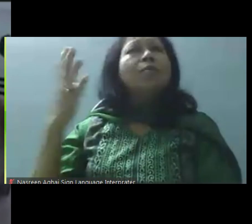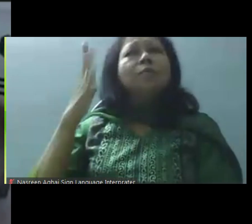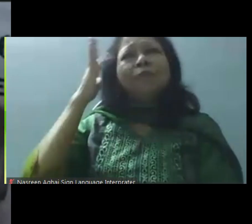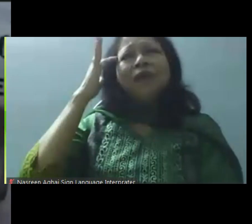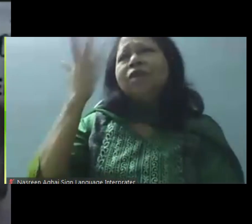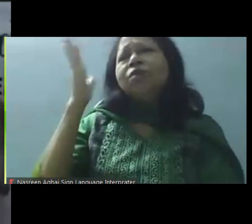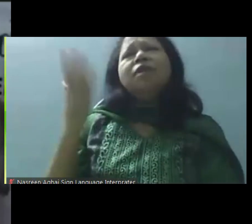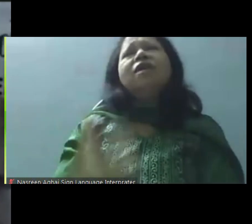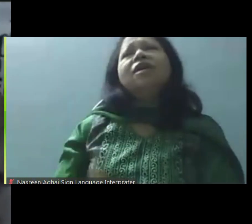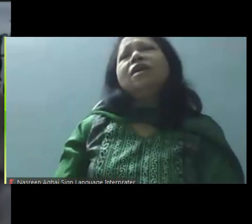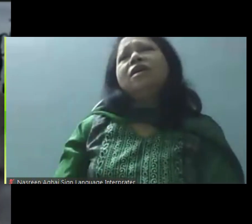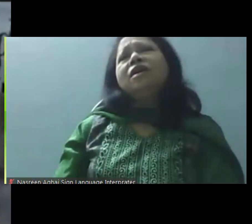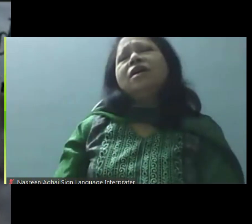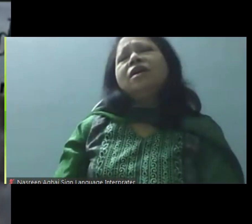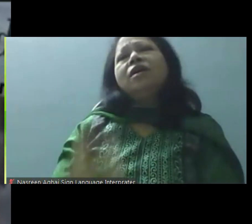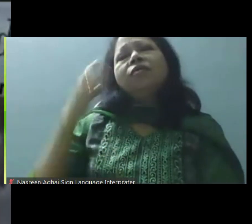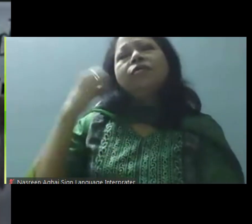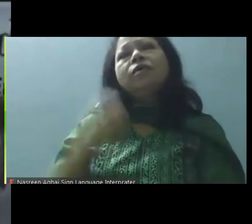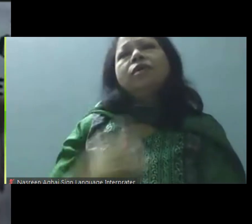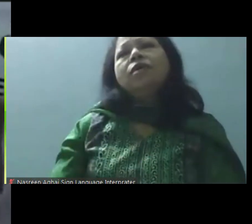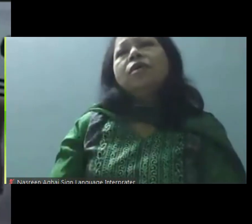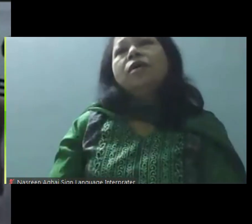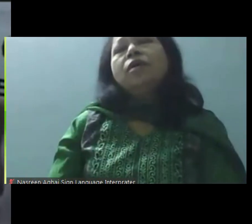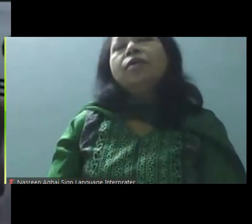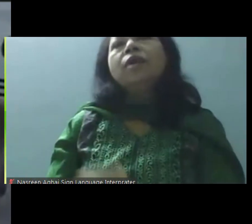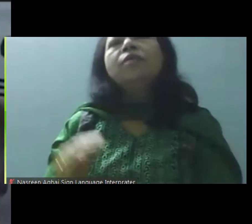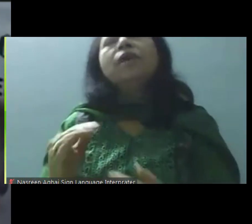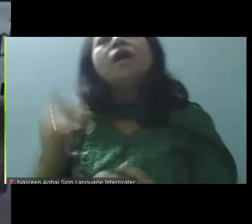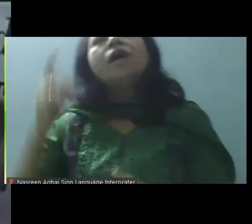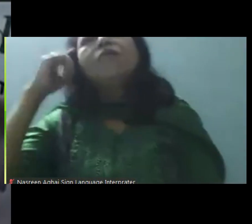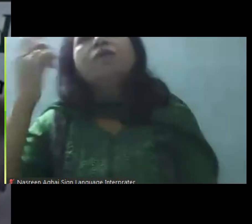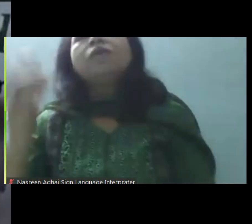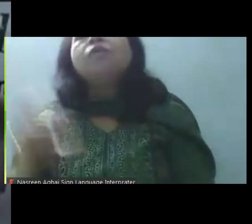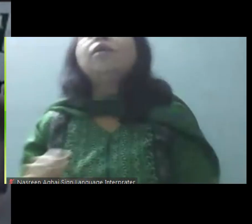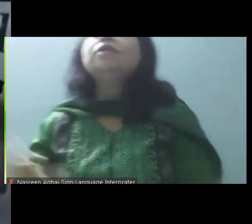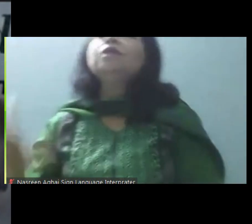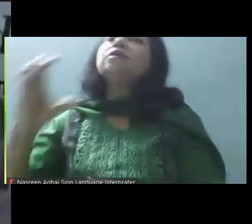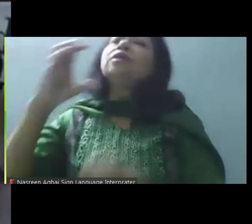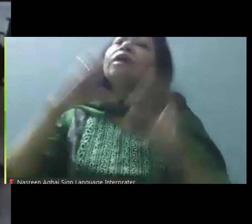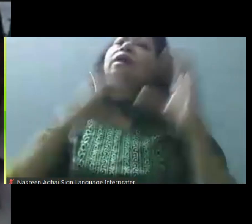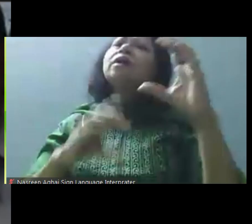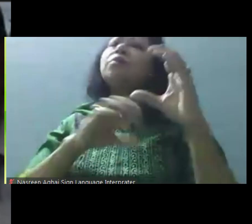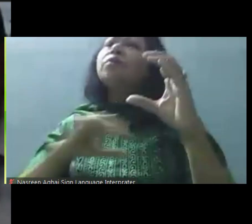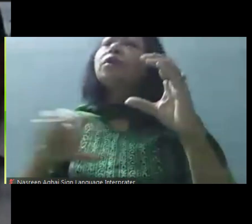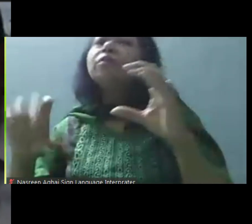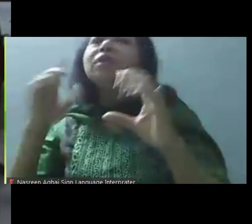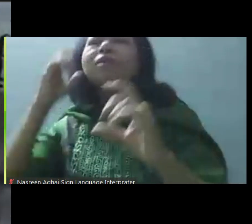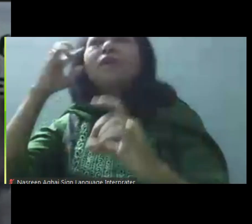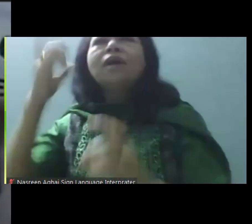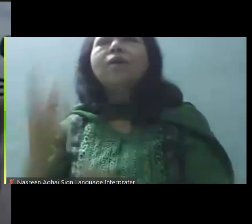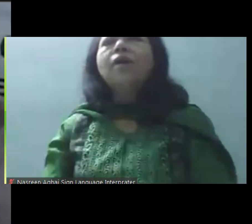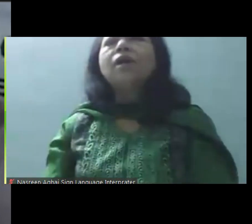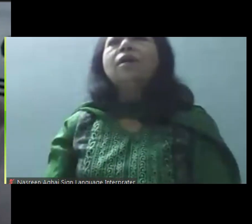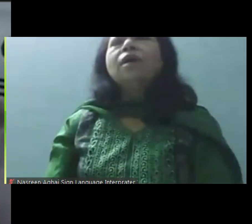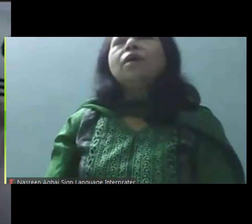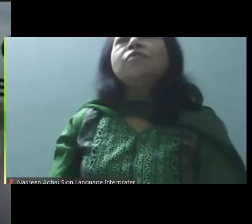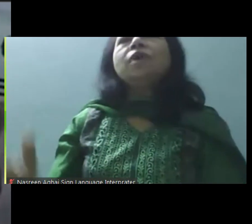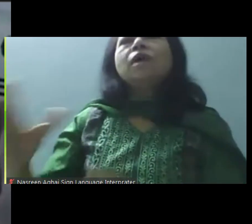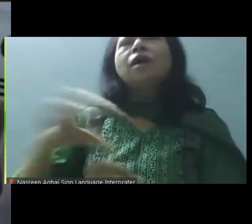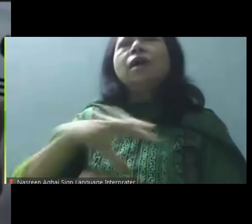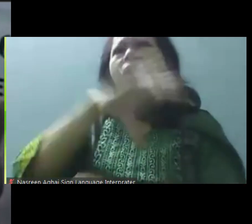at the level of development of software also, and secondly, the arrangement